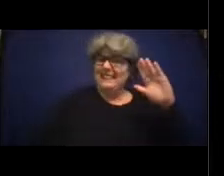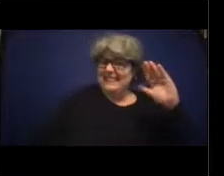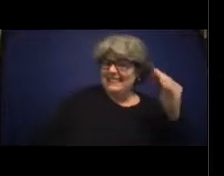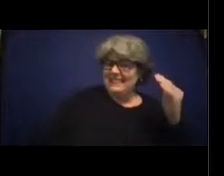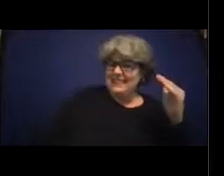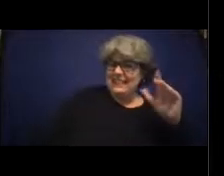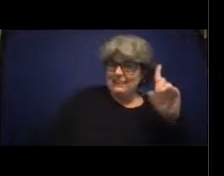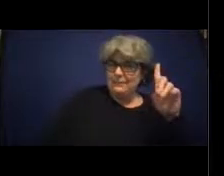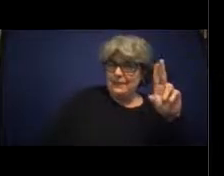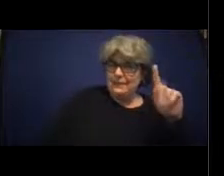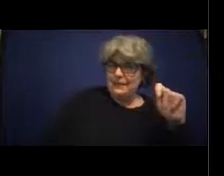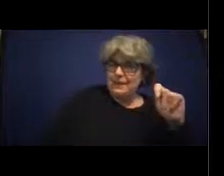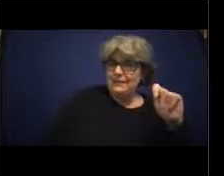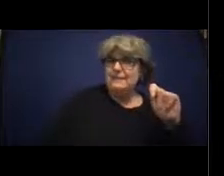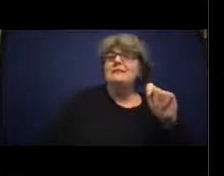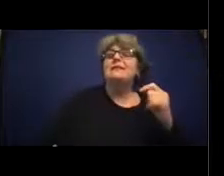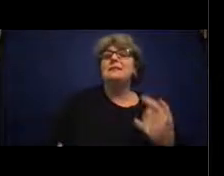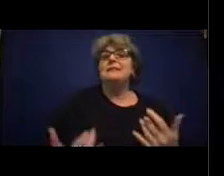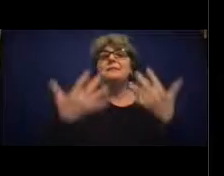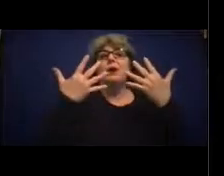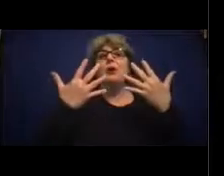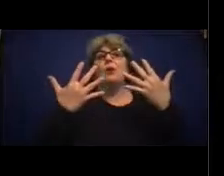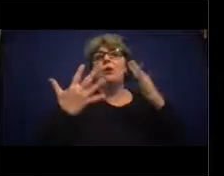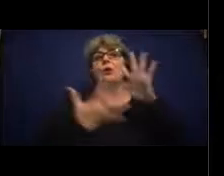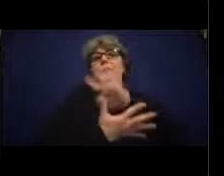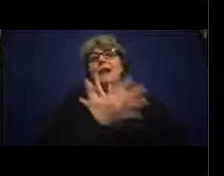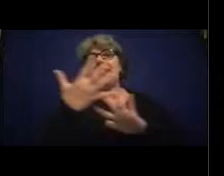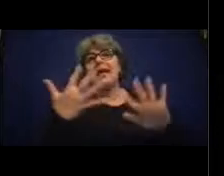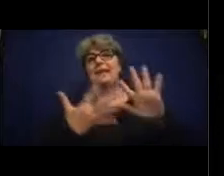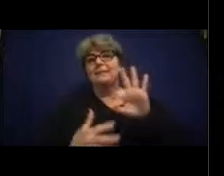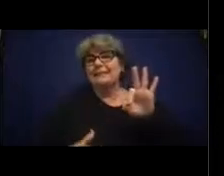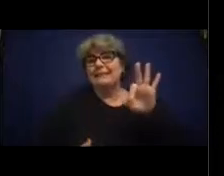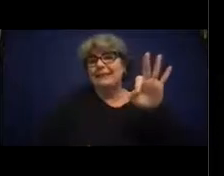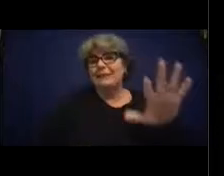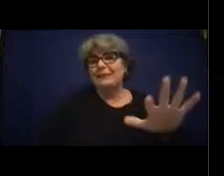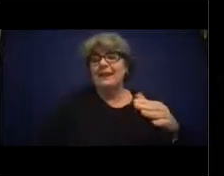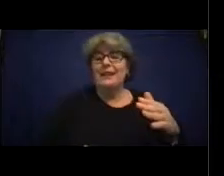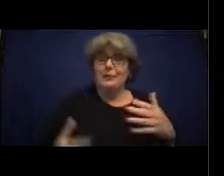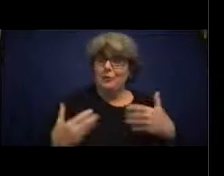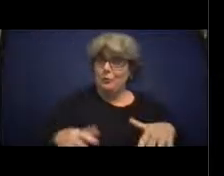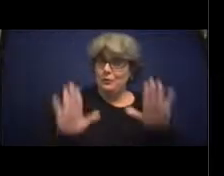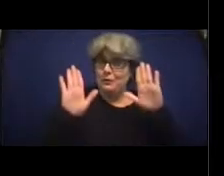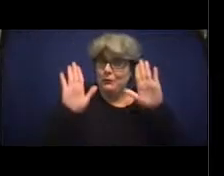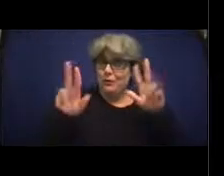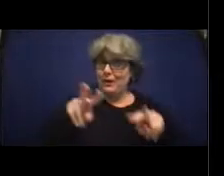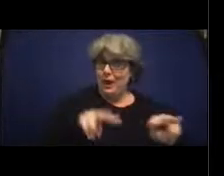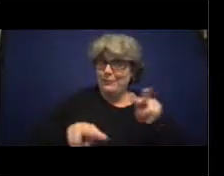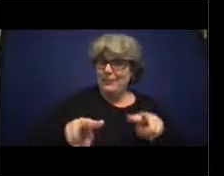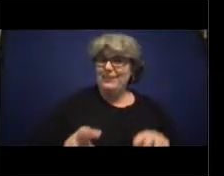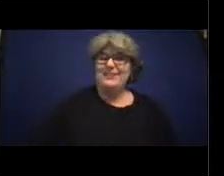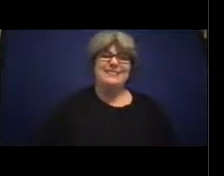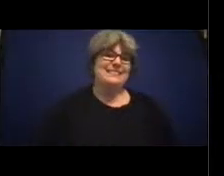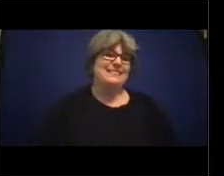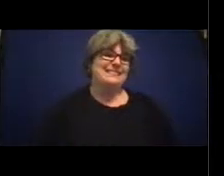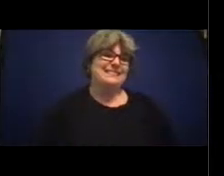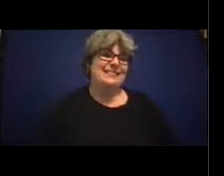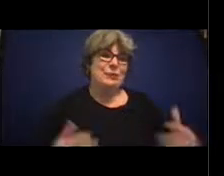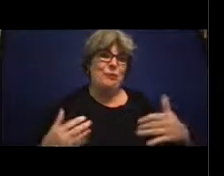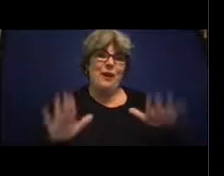dust and smoke are mixed with clouds. So just wanted to let you know that we've got some great observations here. These are